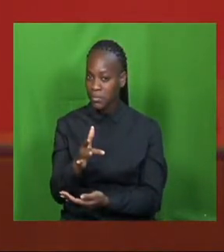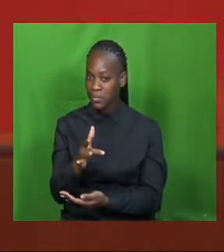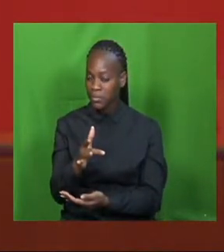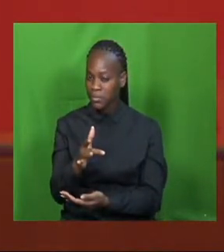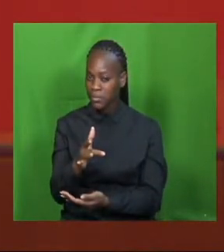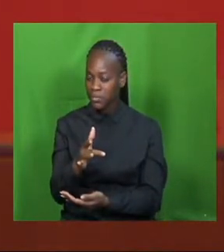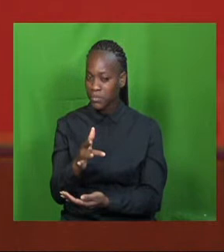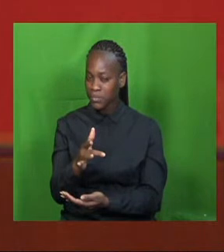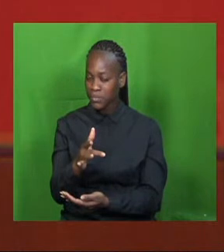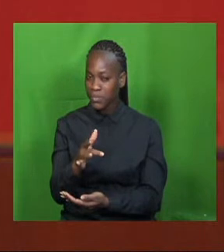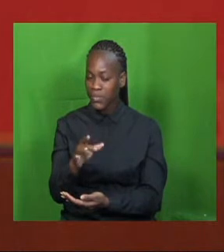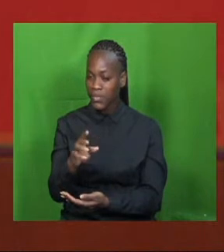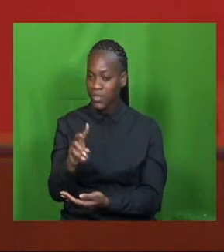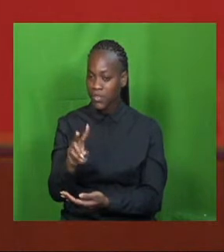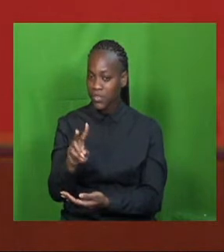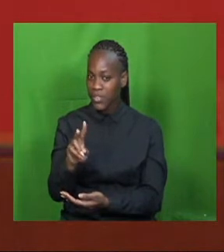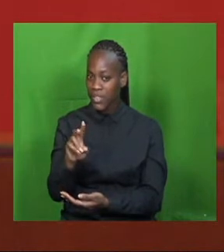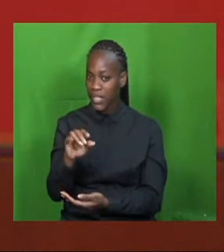I got a bit